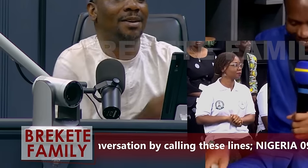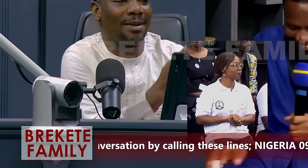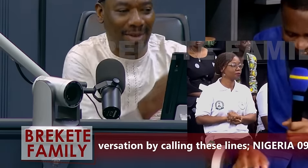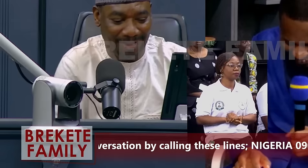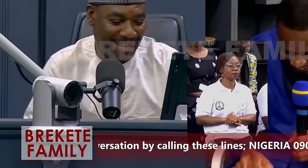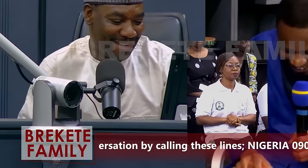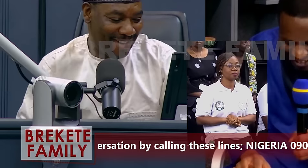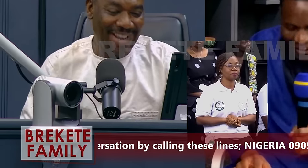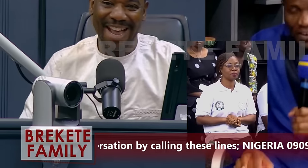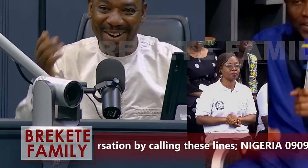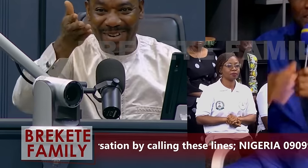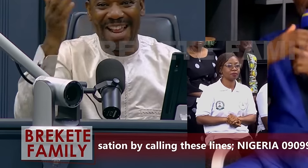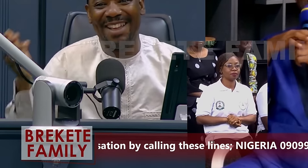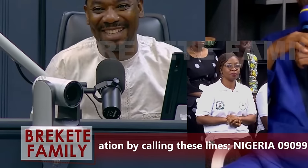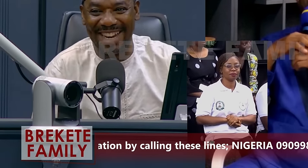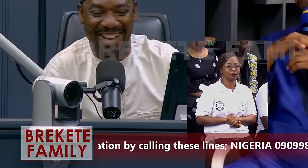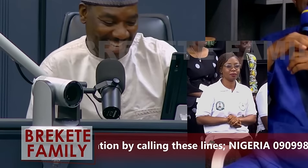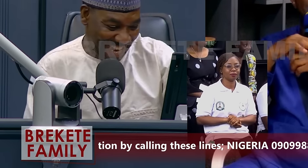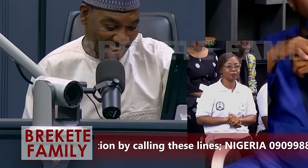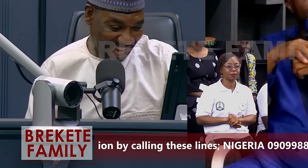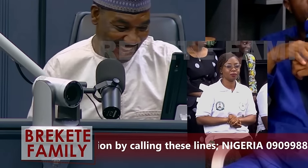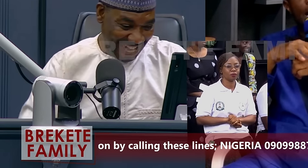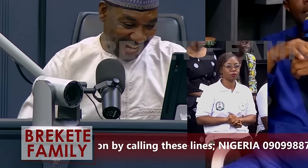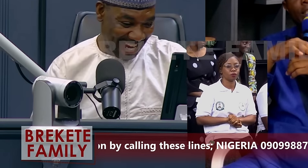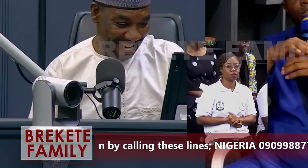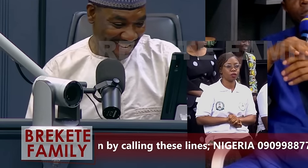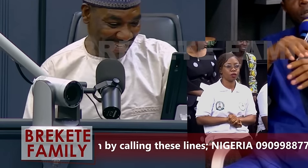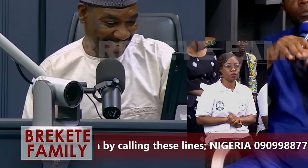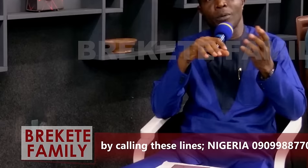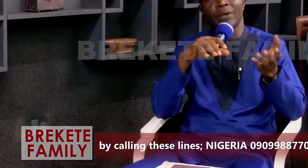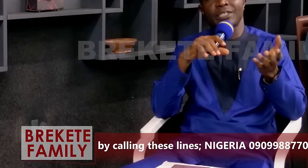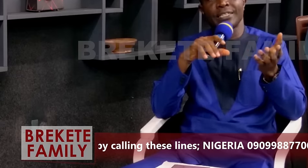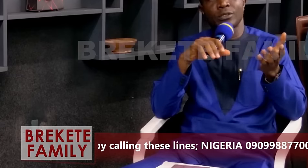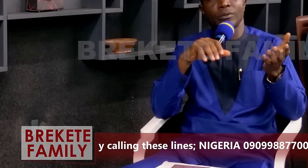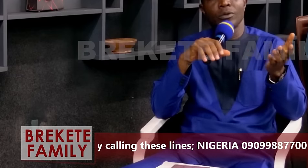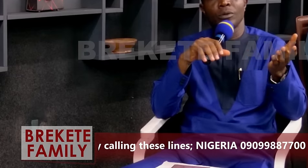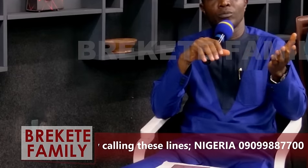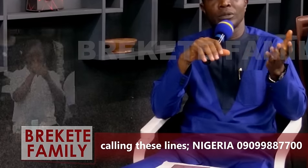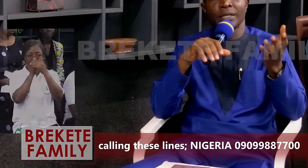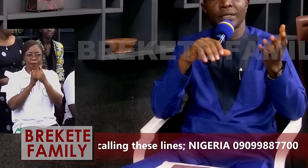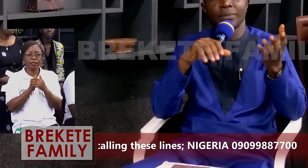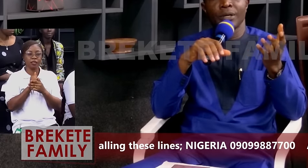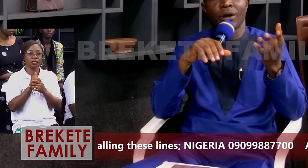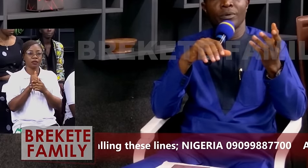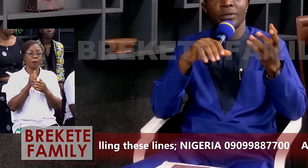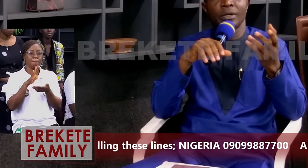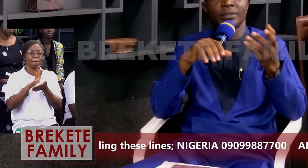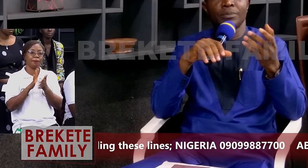Okay, doctor, continue. I know my enemy is now. Then some patients